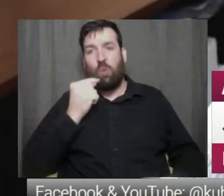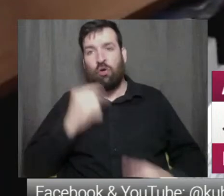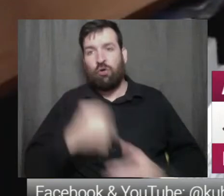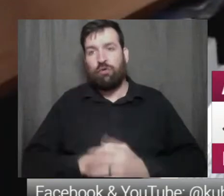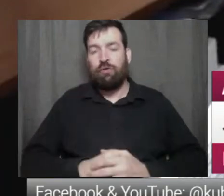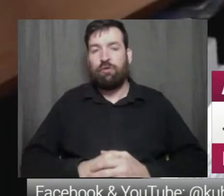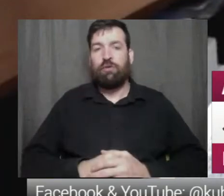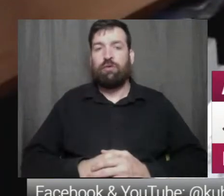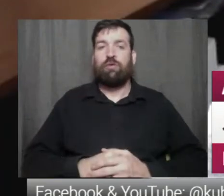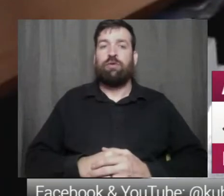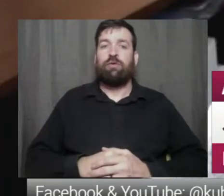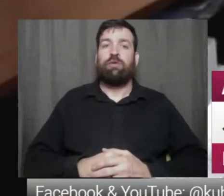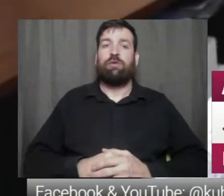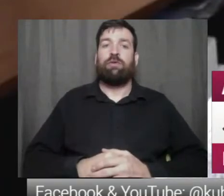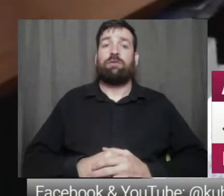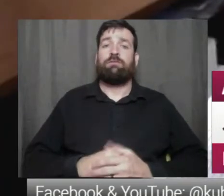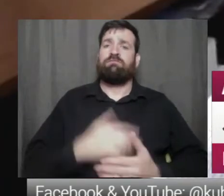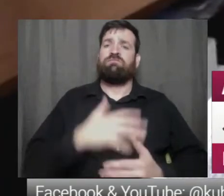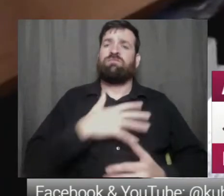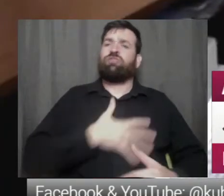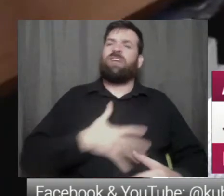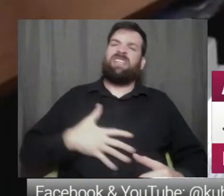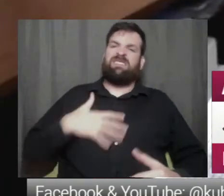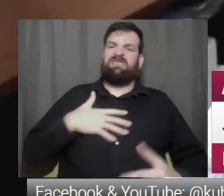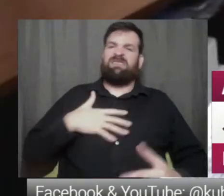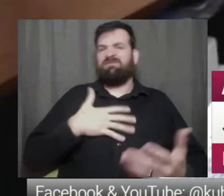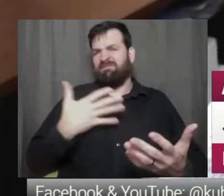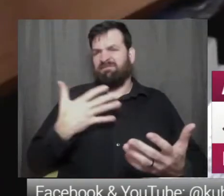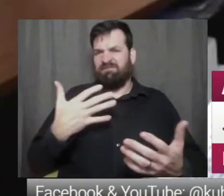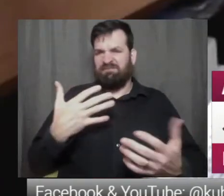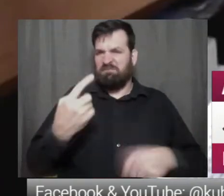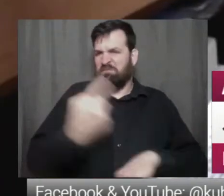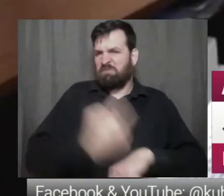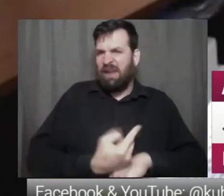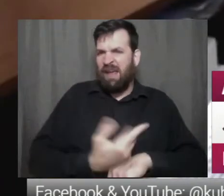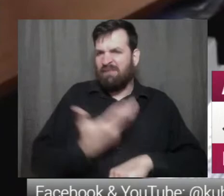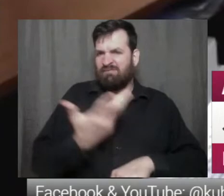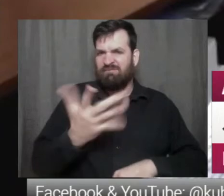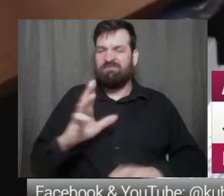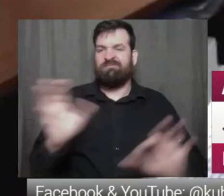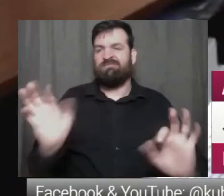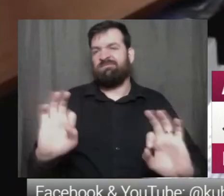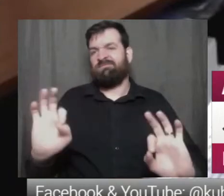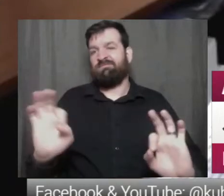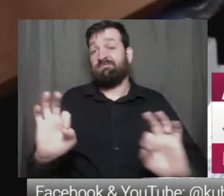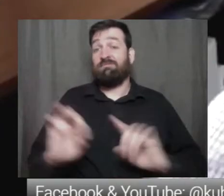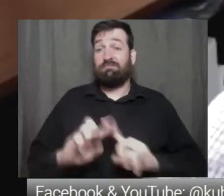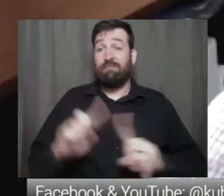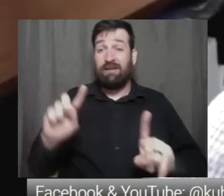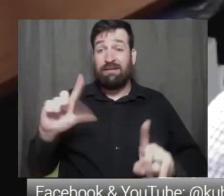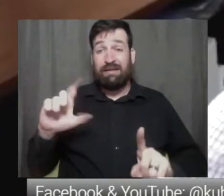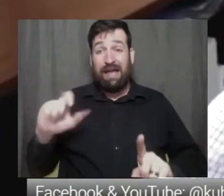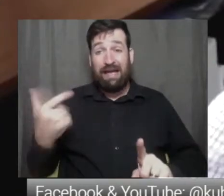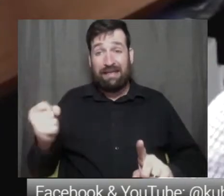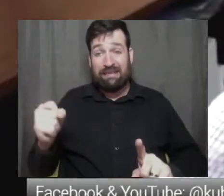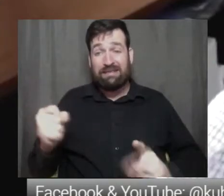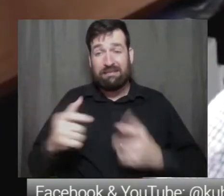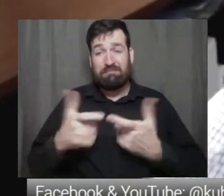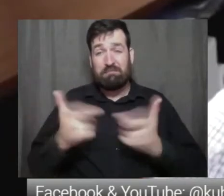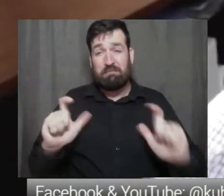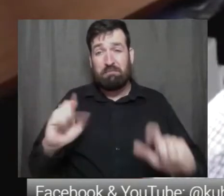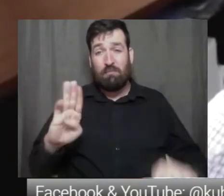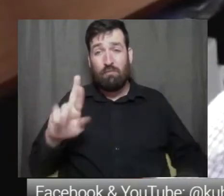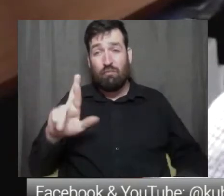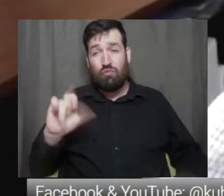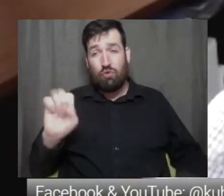My chest was maybe sore for a day or so, but it really wasn't all that bad. my legs were pretty bruised up. Not